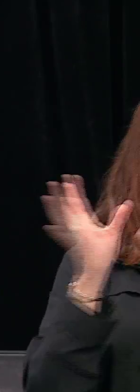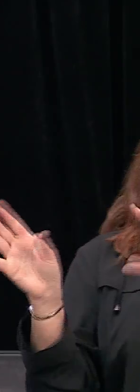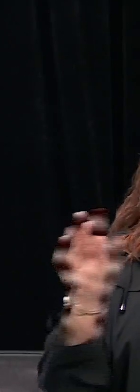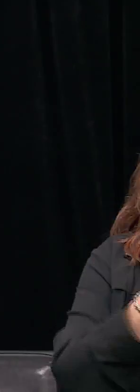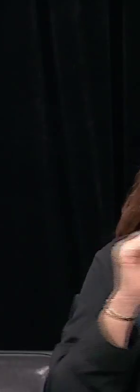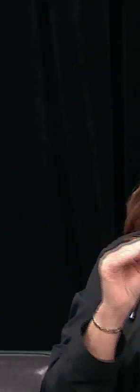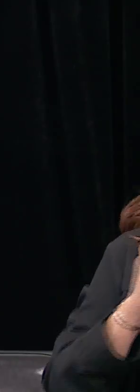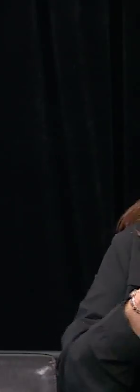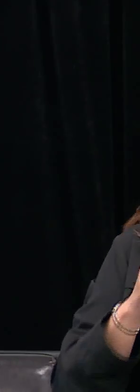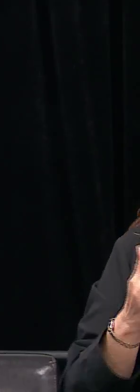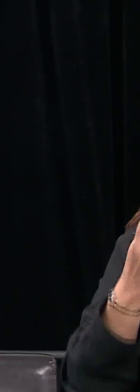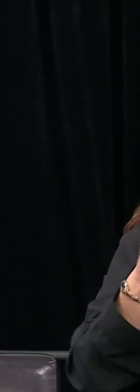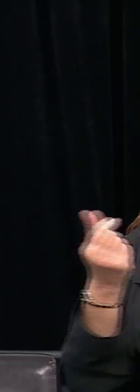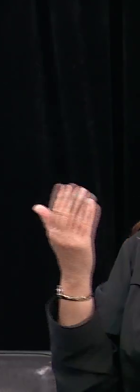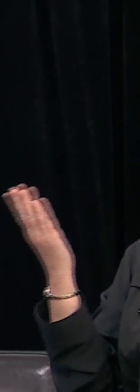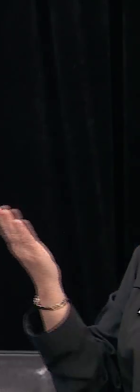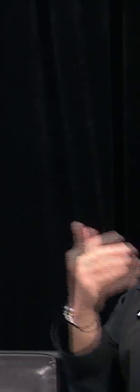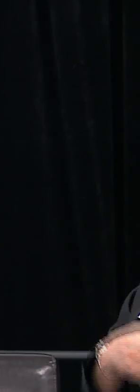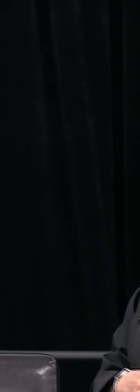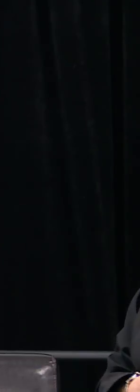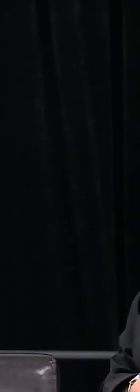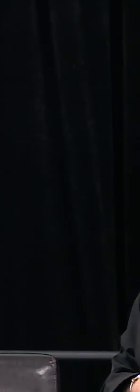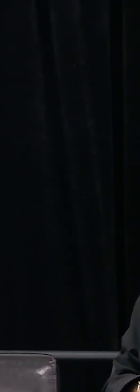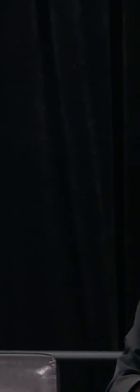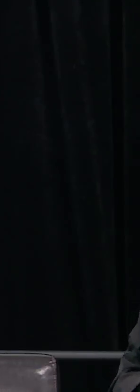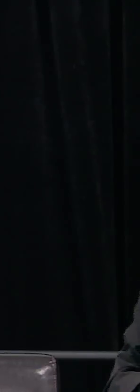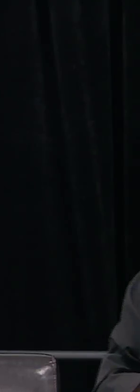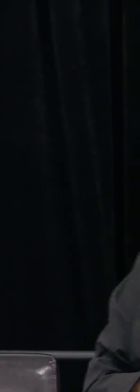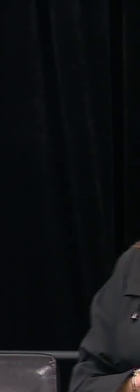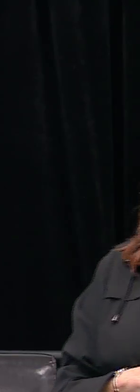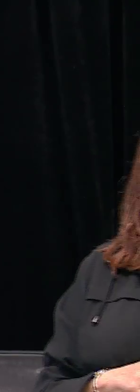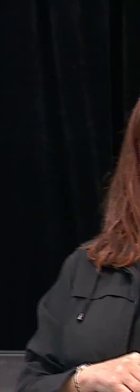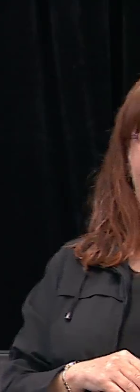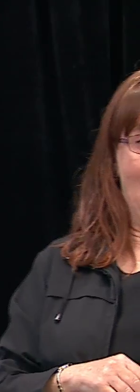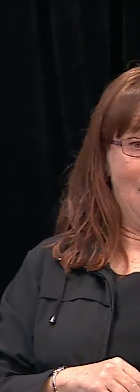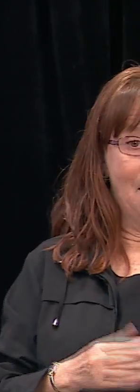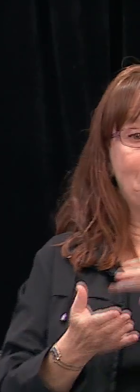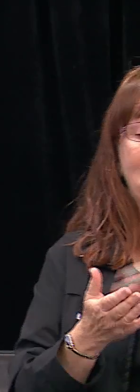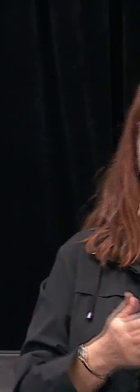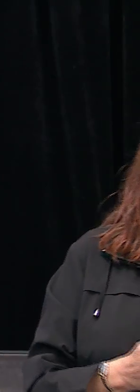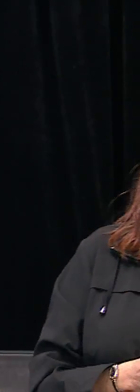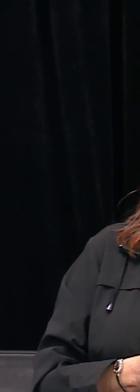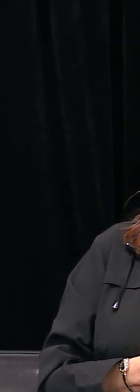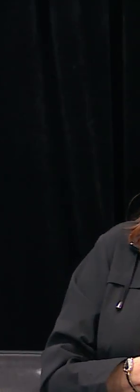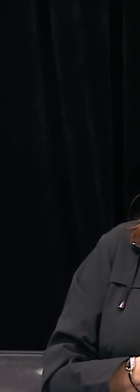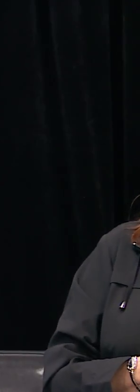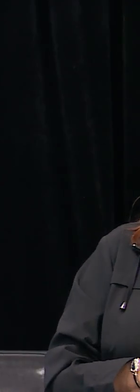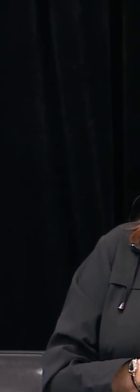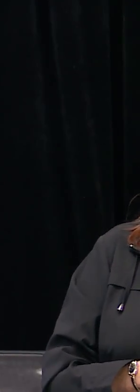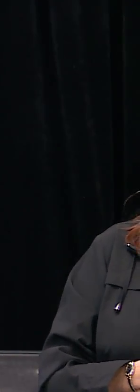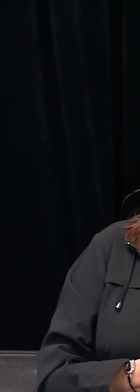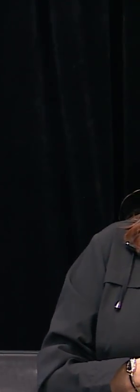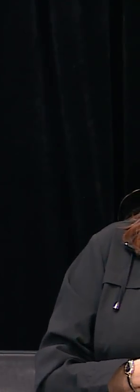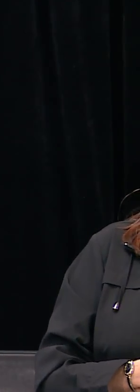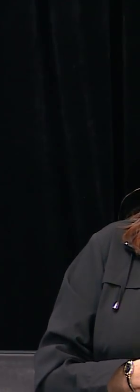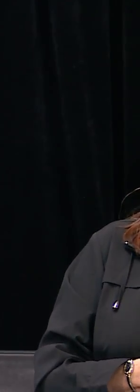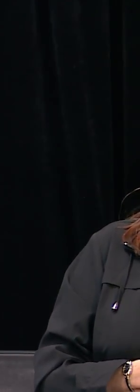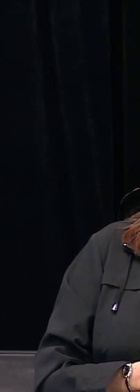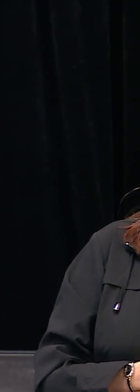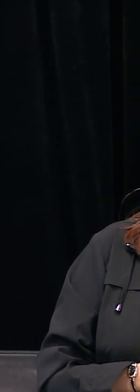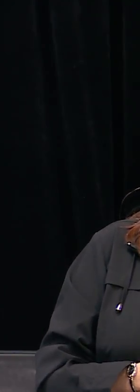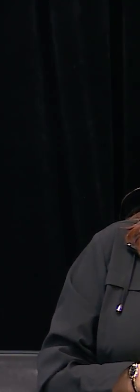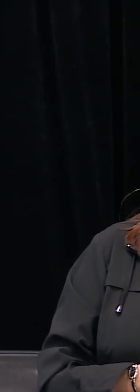that's how we solve it. So Ava means audio-visual accessibility. How do you use it?